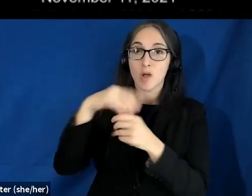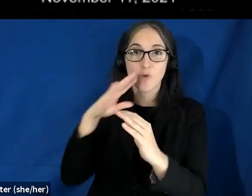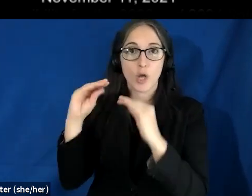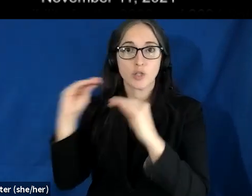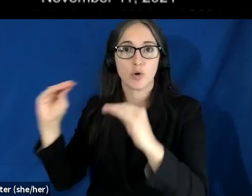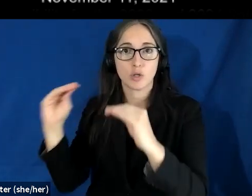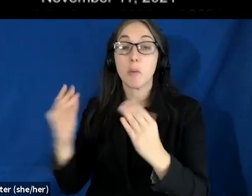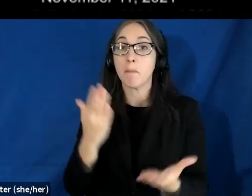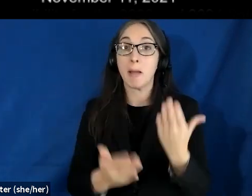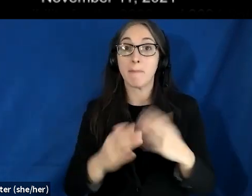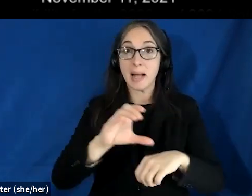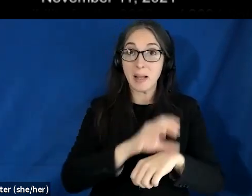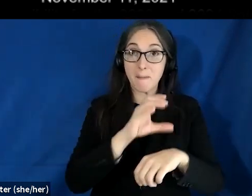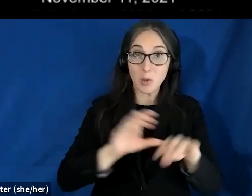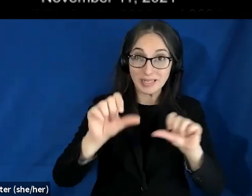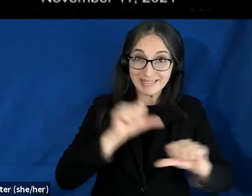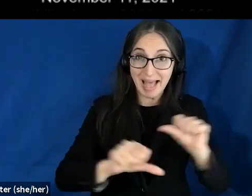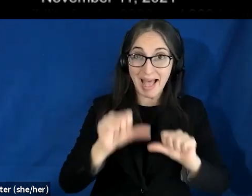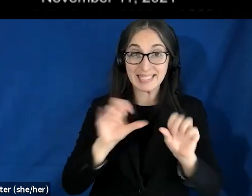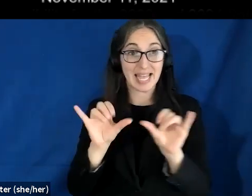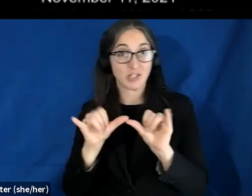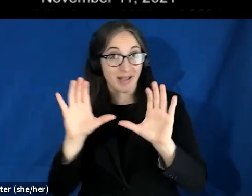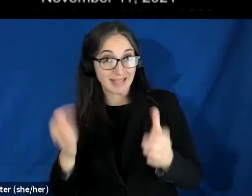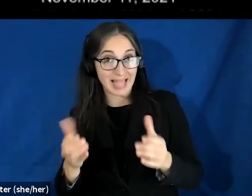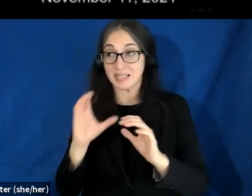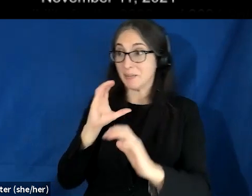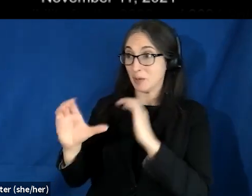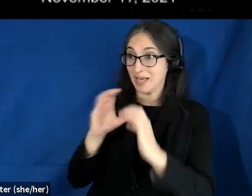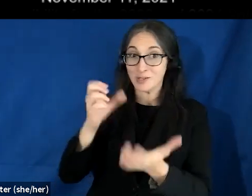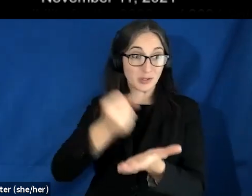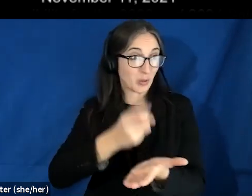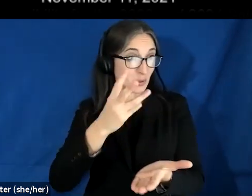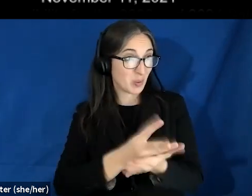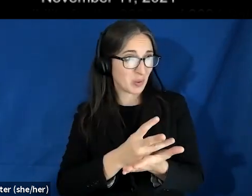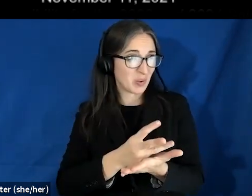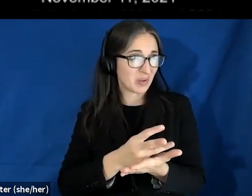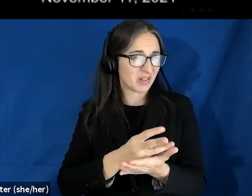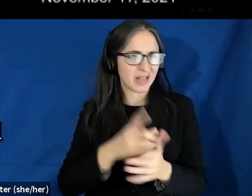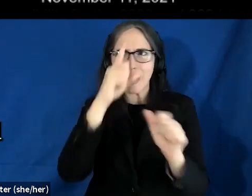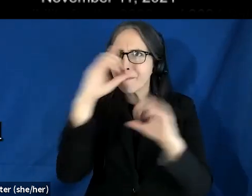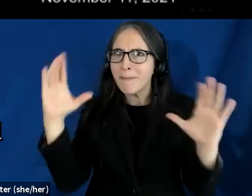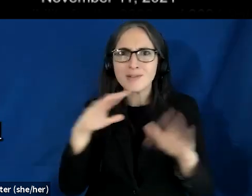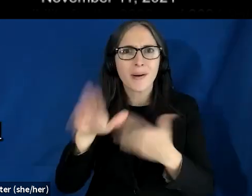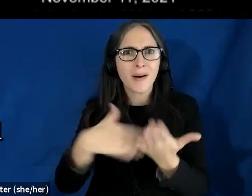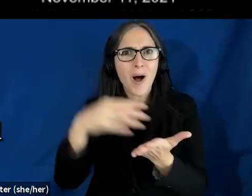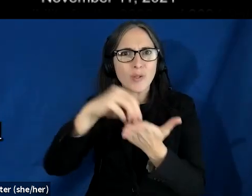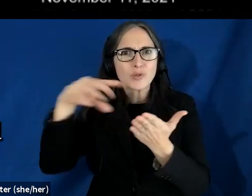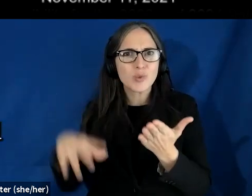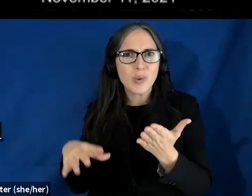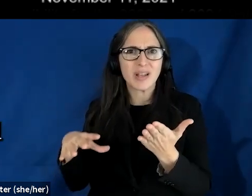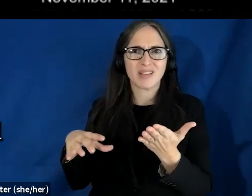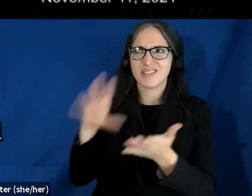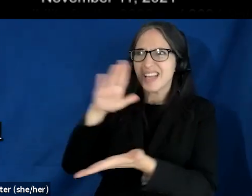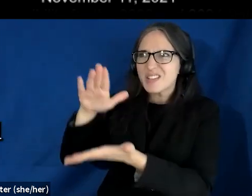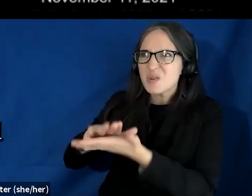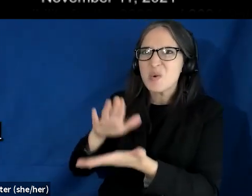engineering class, communications, social work. Imagine if all of our students at our institutions knew about universal design